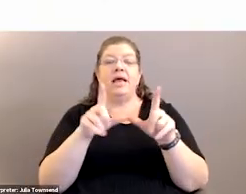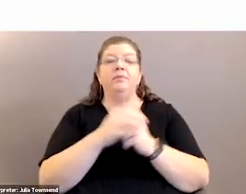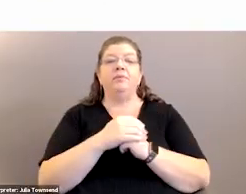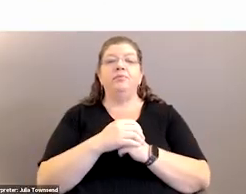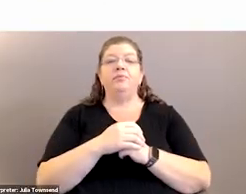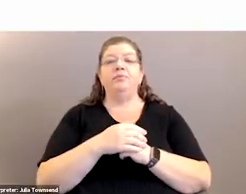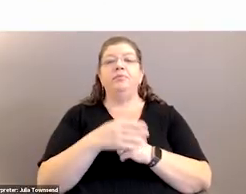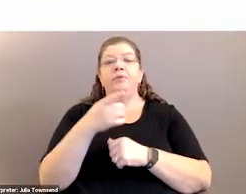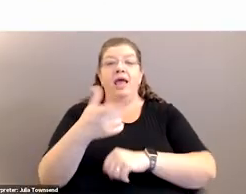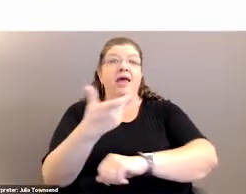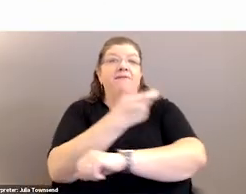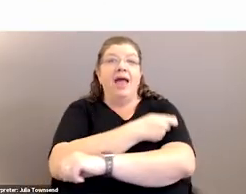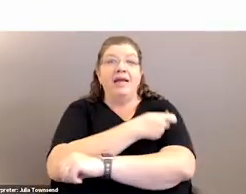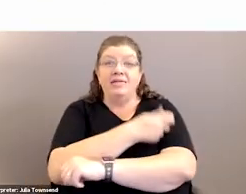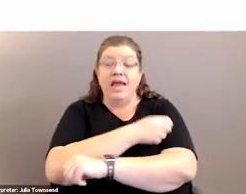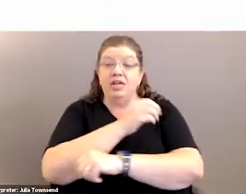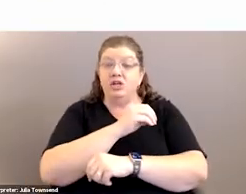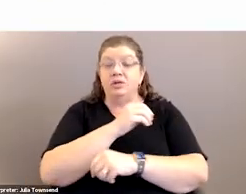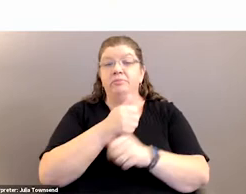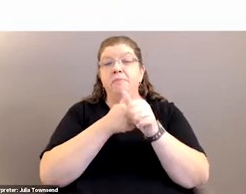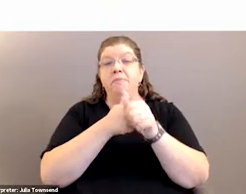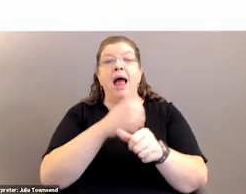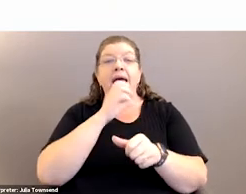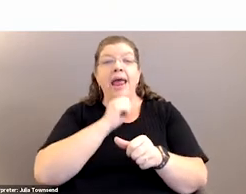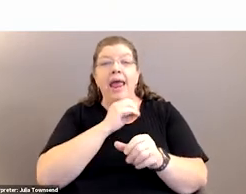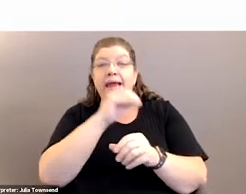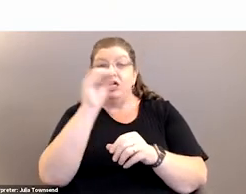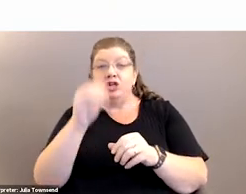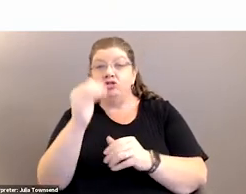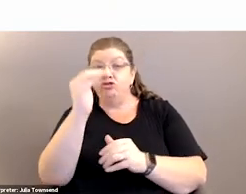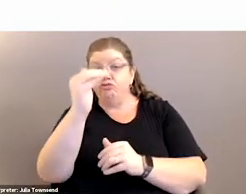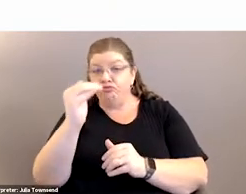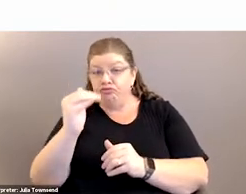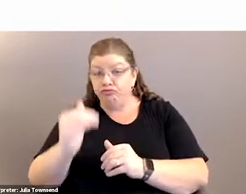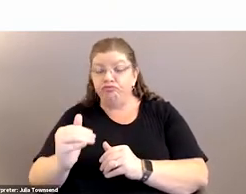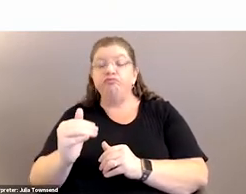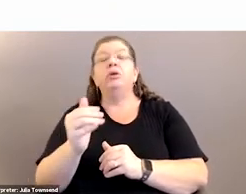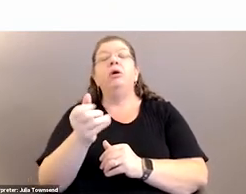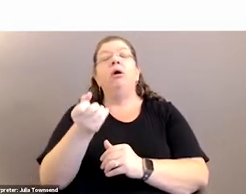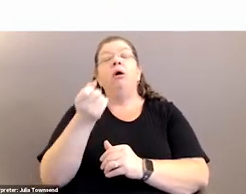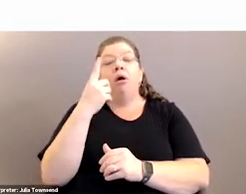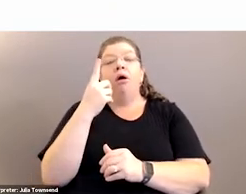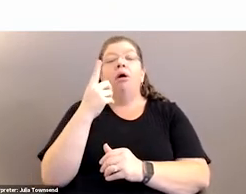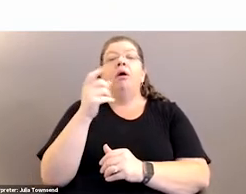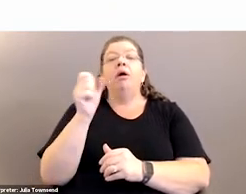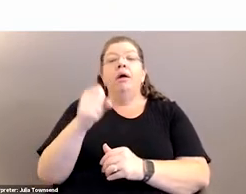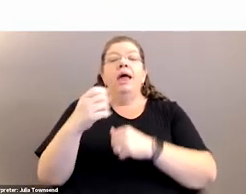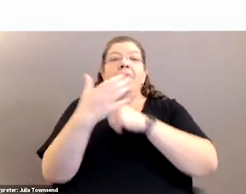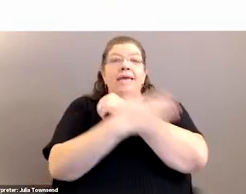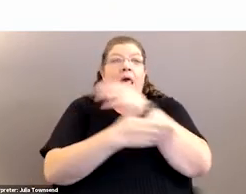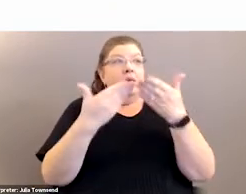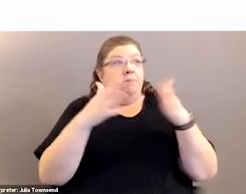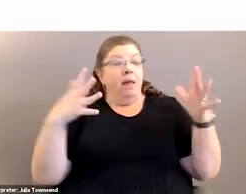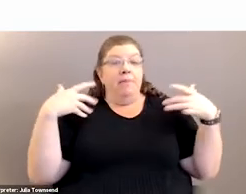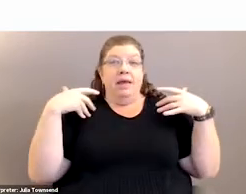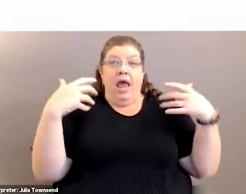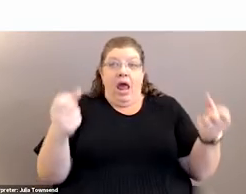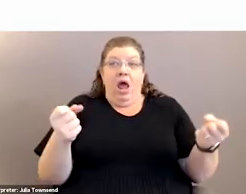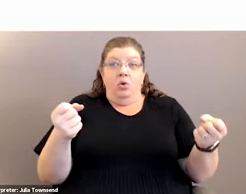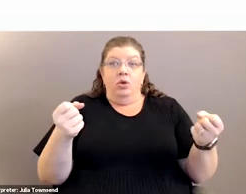and then vaccinations by age i think uh even though the the county public health doesn't